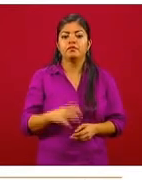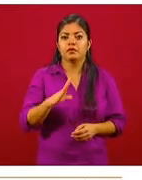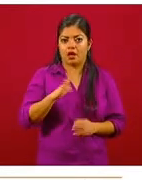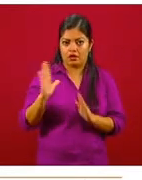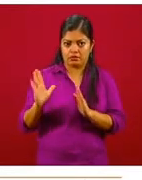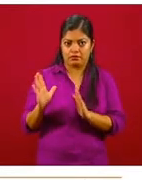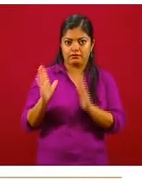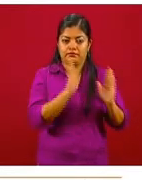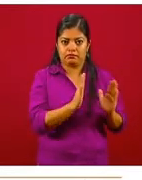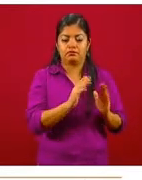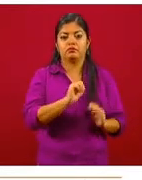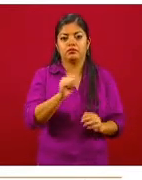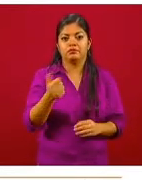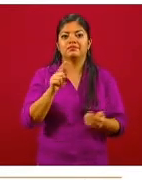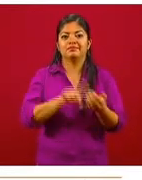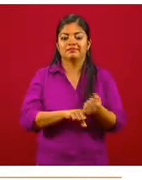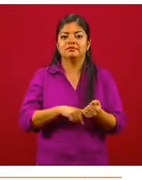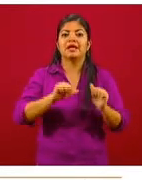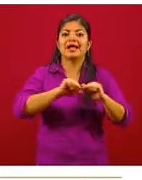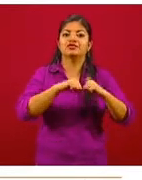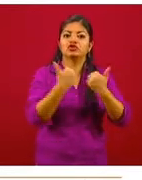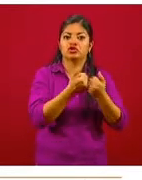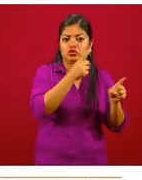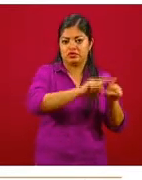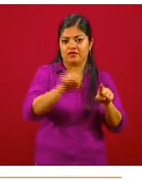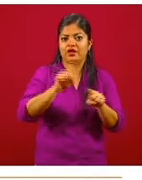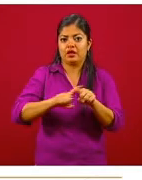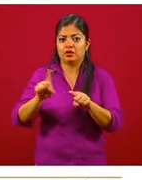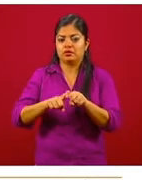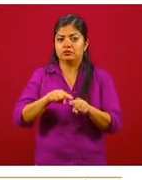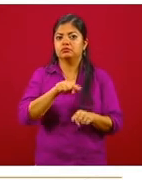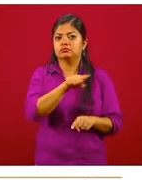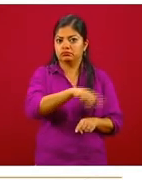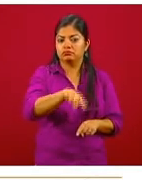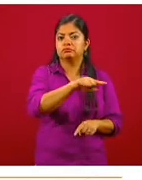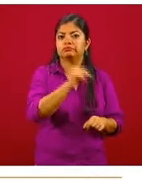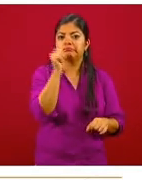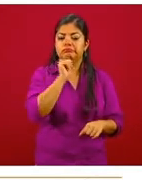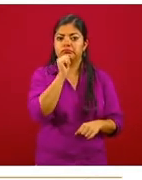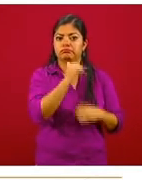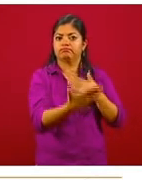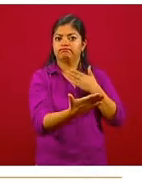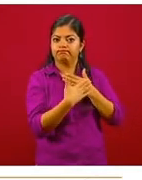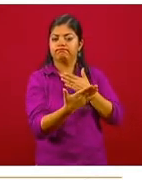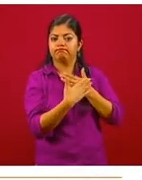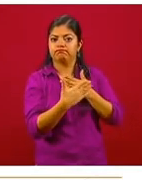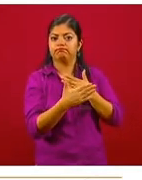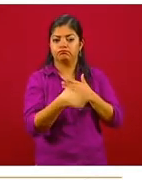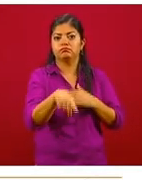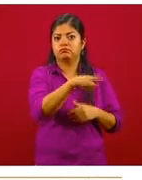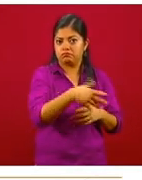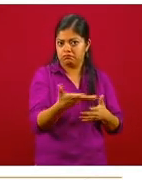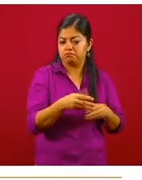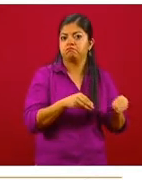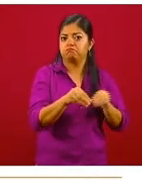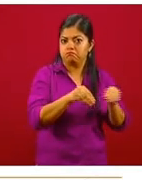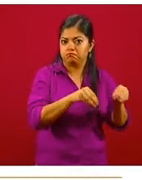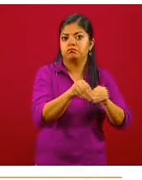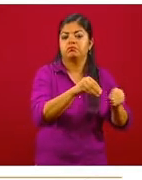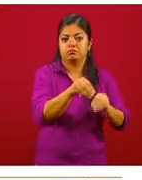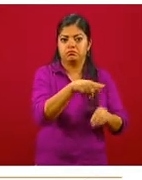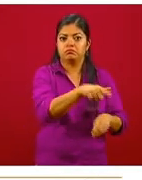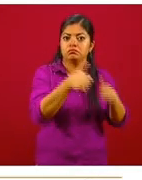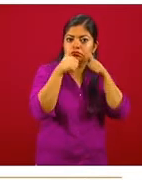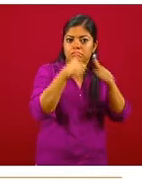in. We have a very close relationship with civil society organizations that have been reporting and